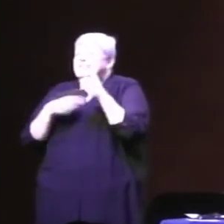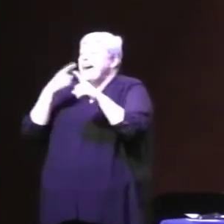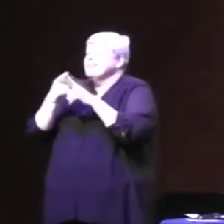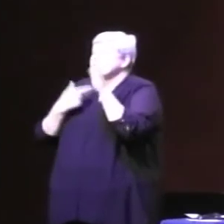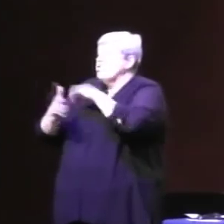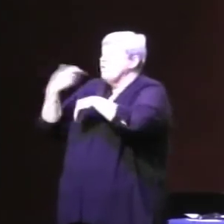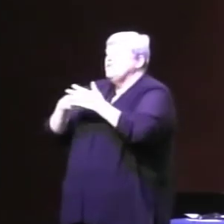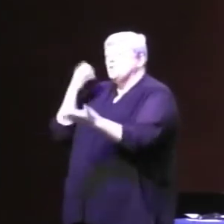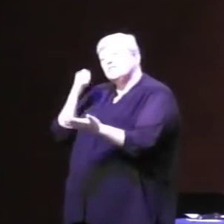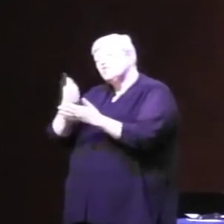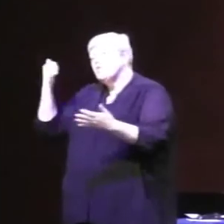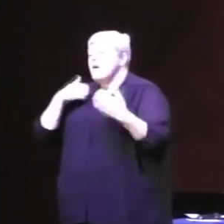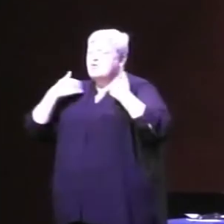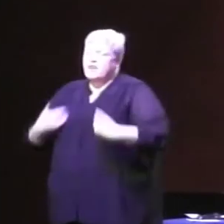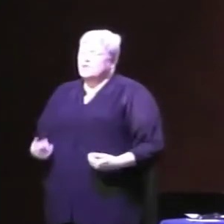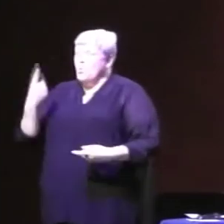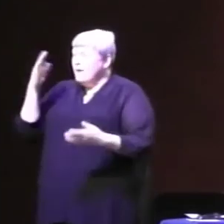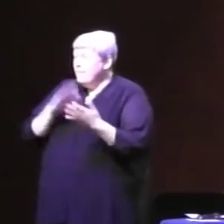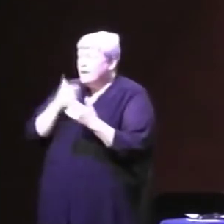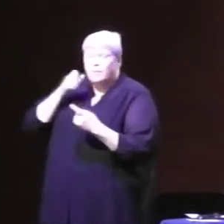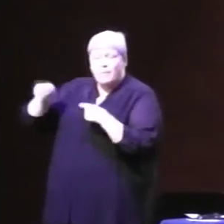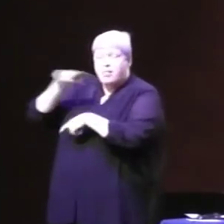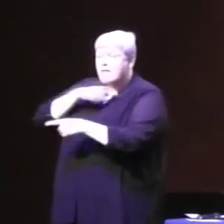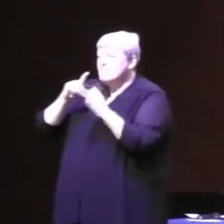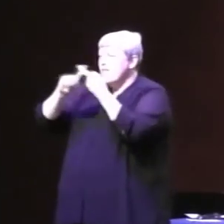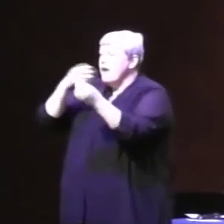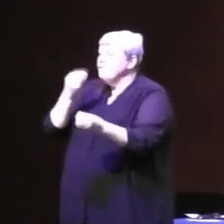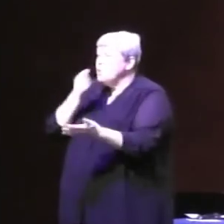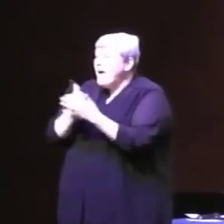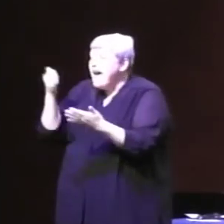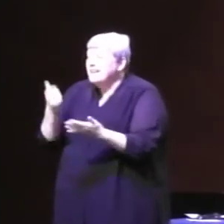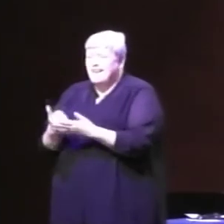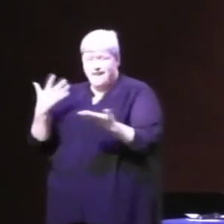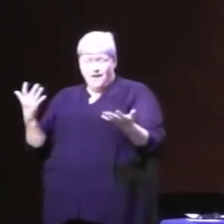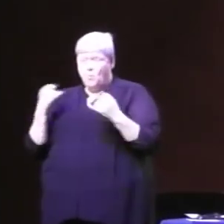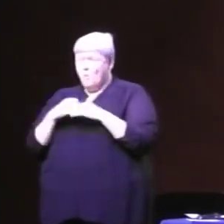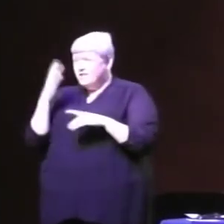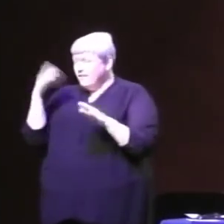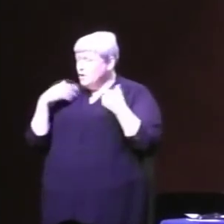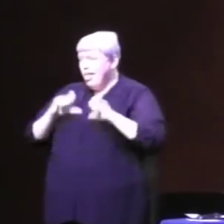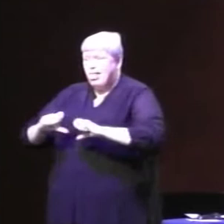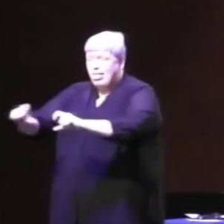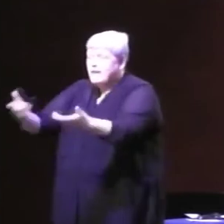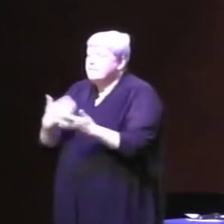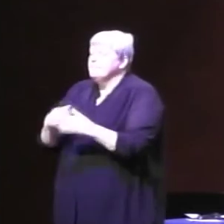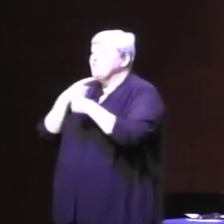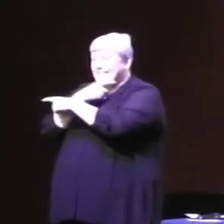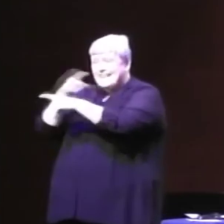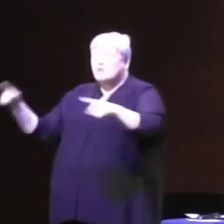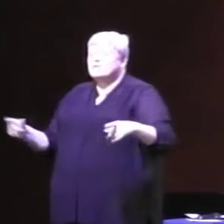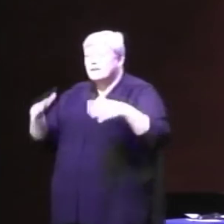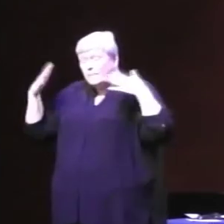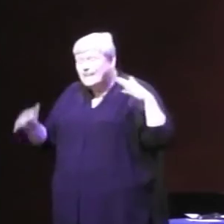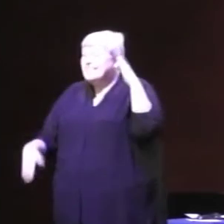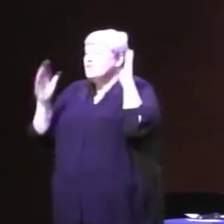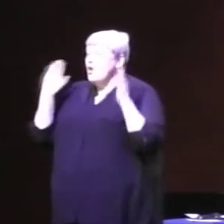and 1 million rely on food banks. Conference, how much worse does it have to get? In announcing the biggest number of compulsory redundancies in any